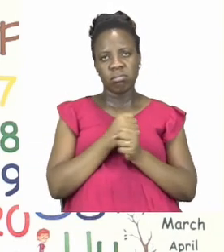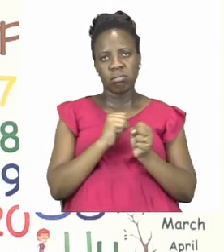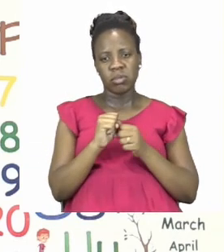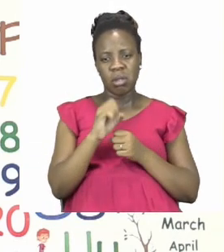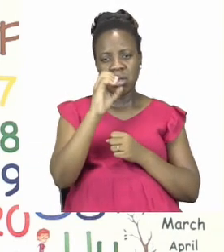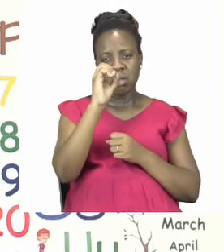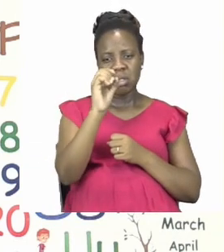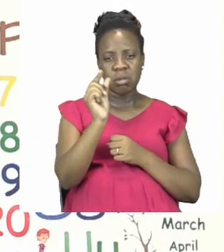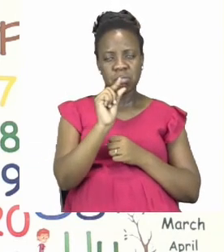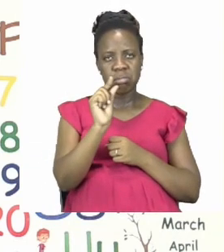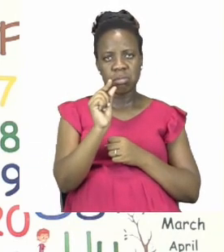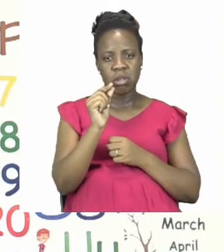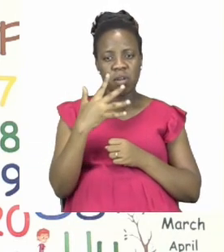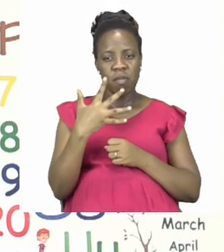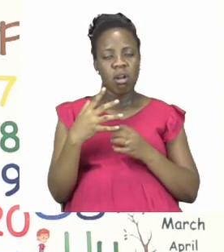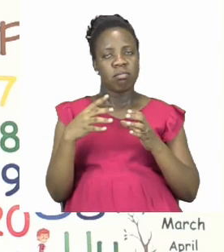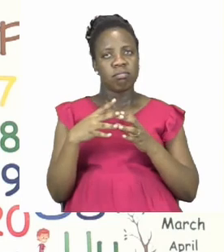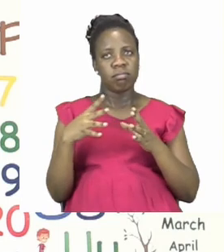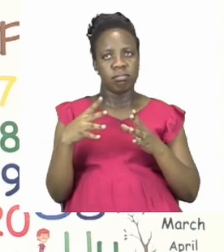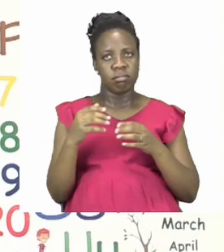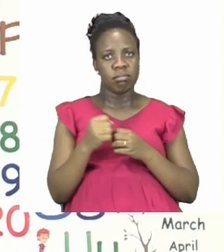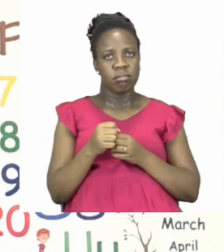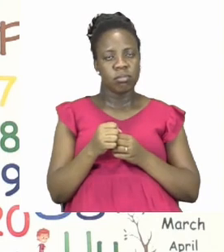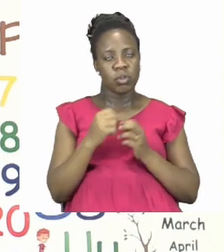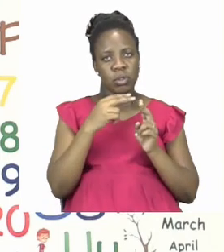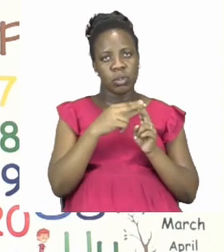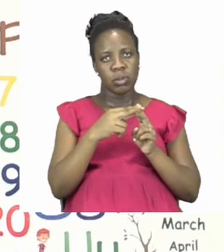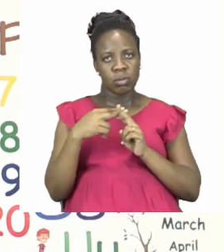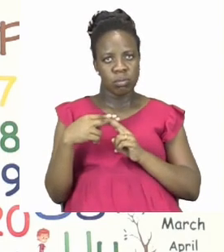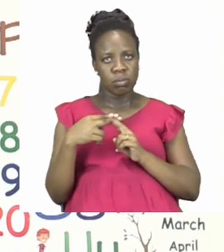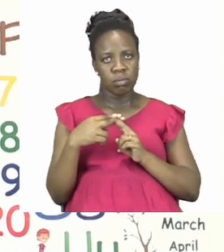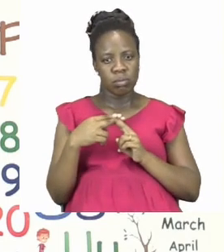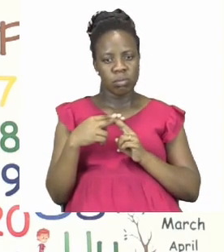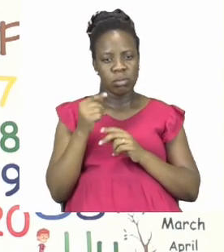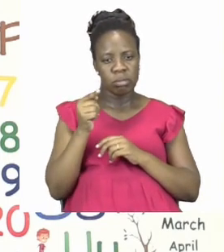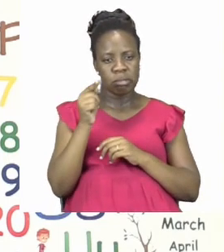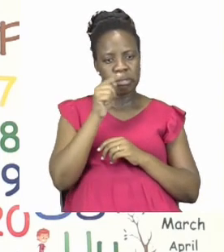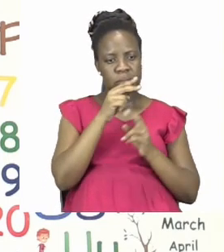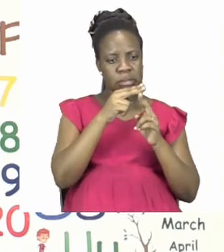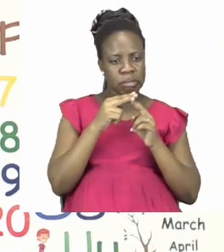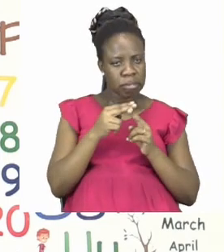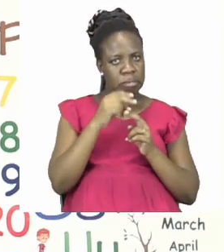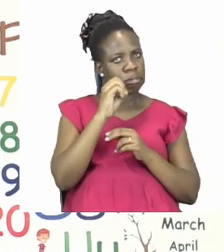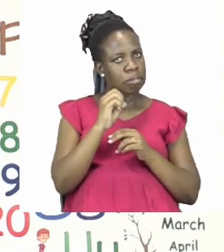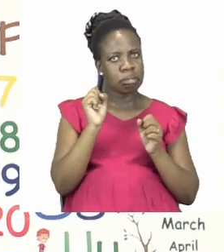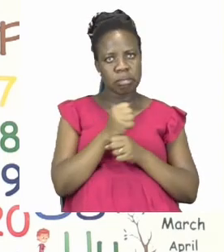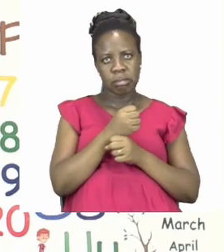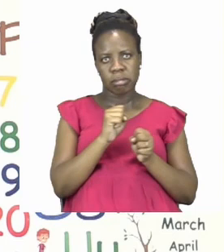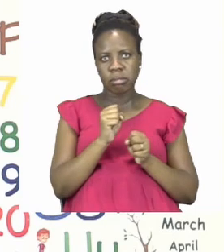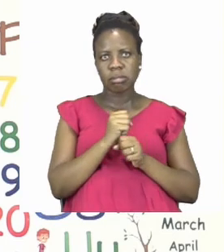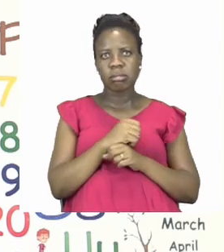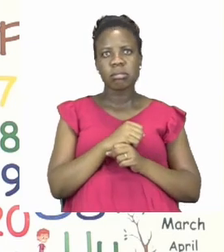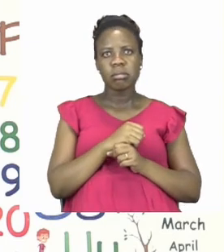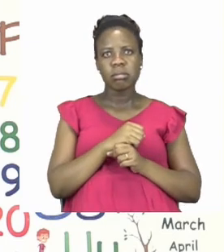it's not possible. So what do we have to do? We need to borrow. If we go to the next number, which is also a 0, it has